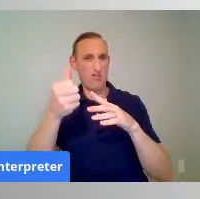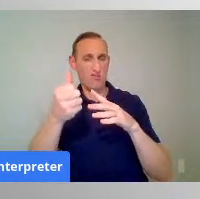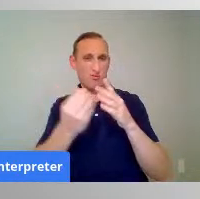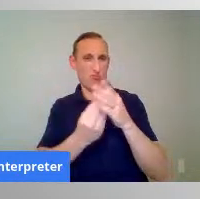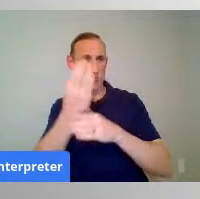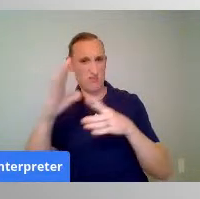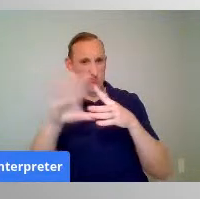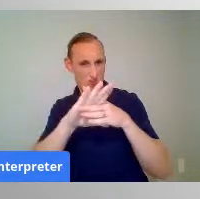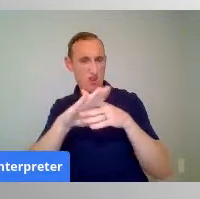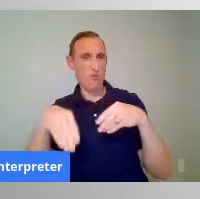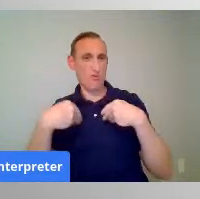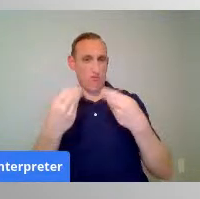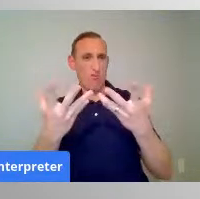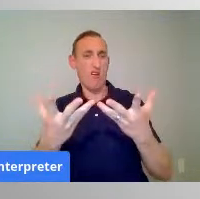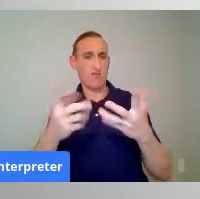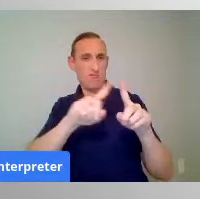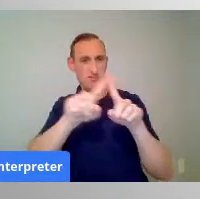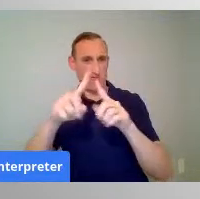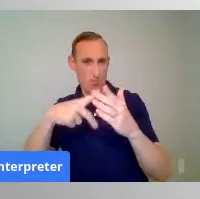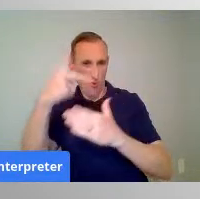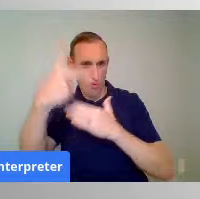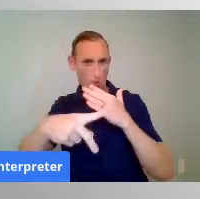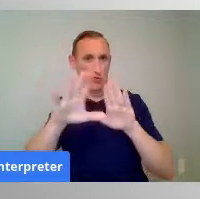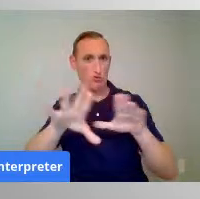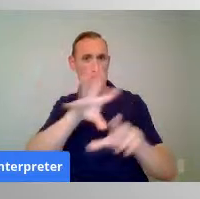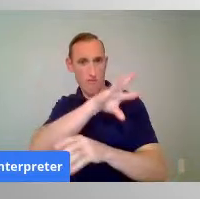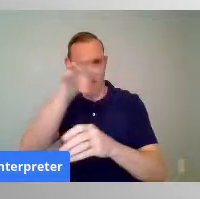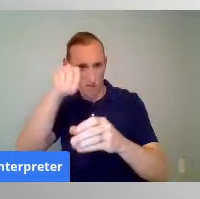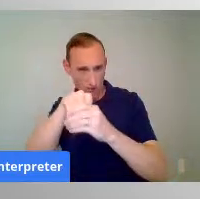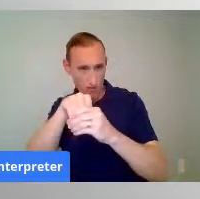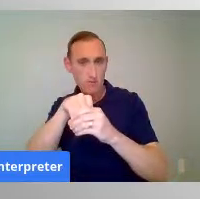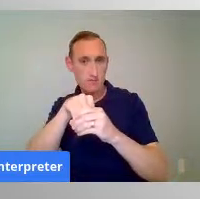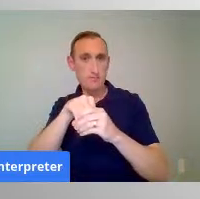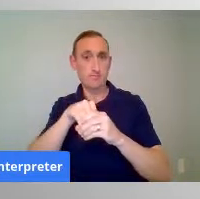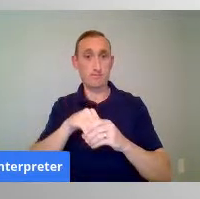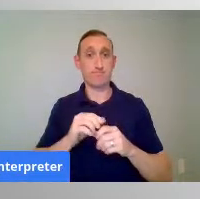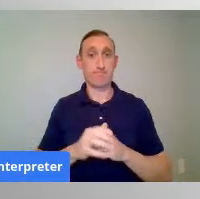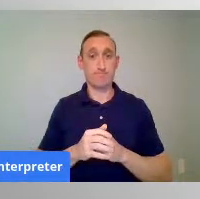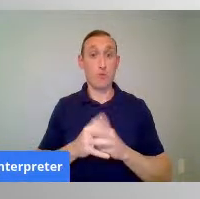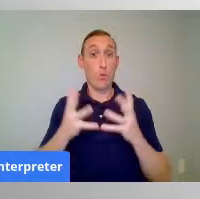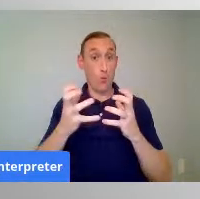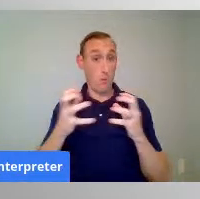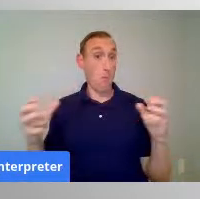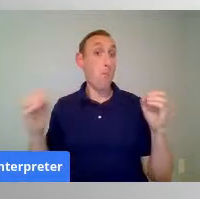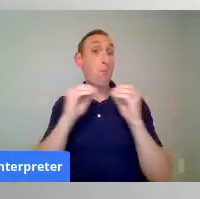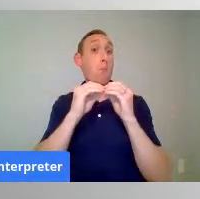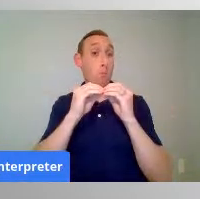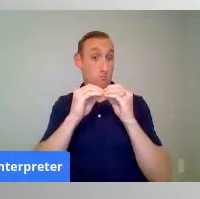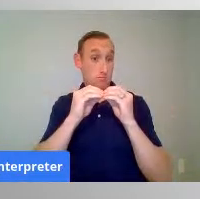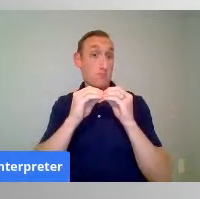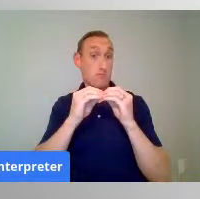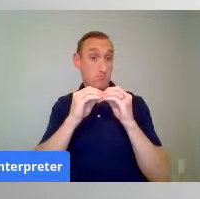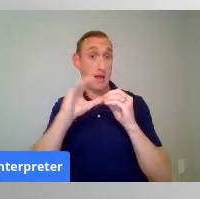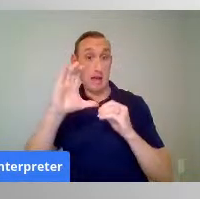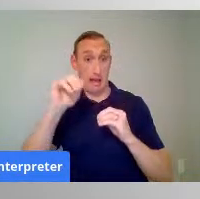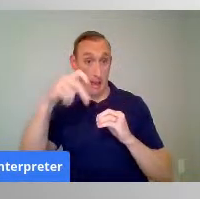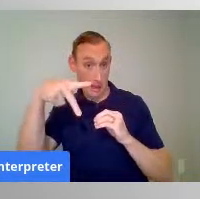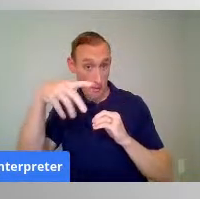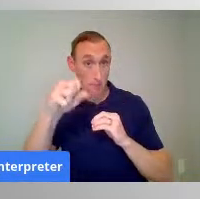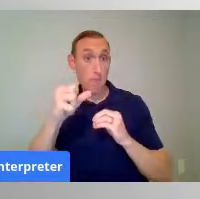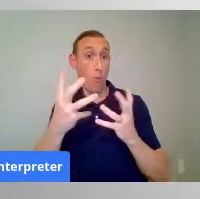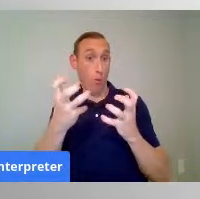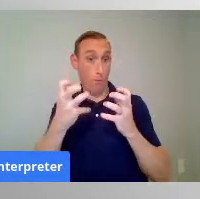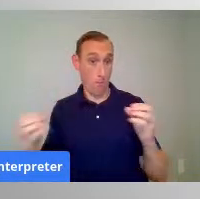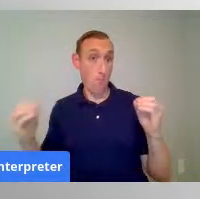they fill to capacity. That's what's led us to be adding more. So we're hopefully going to be able to continue